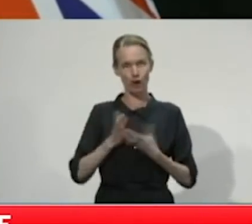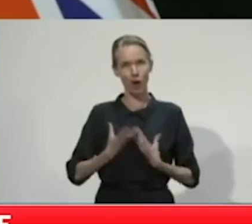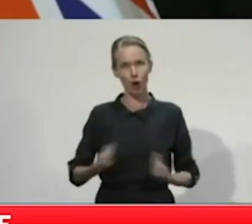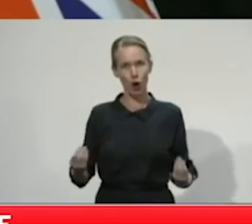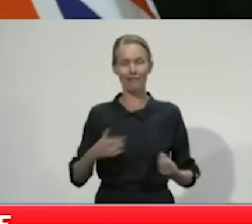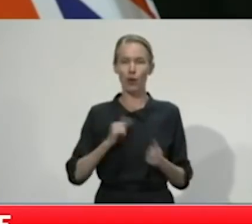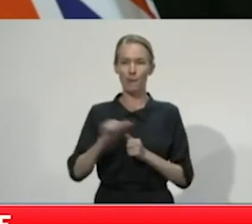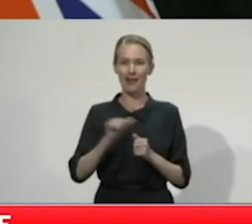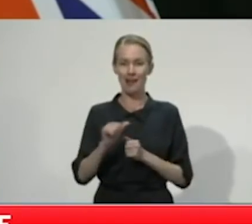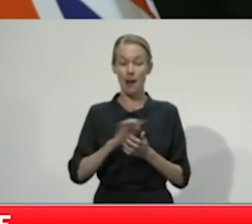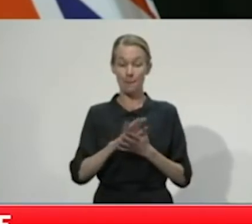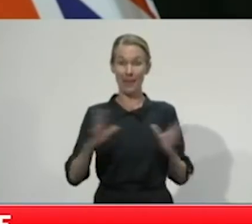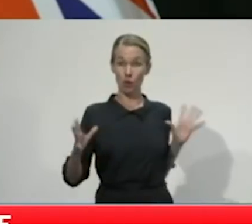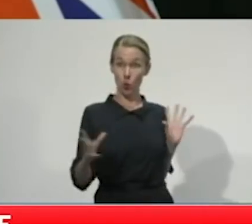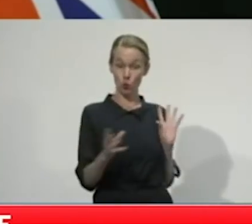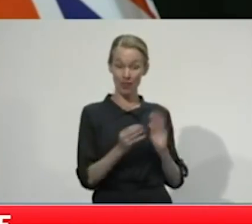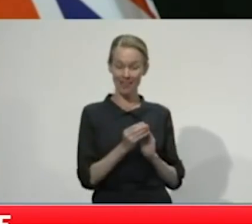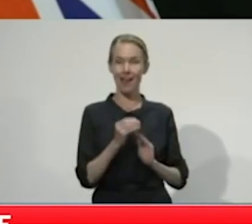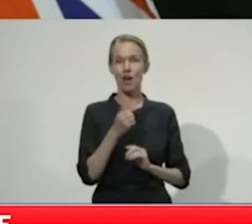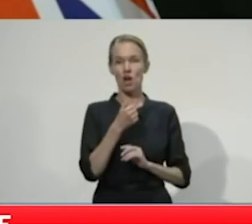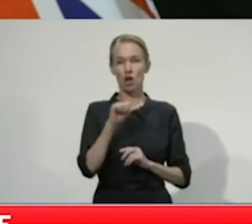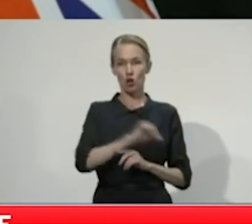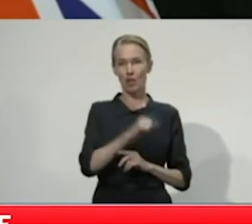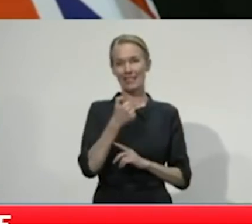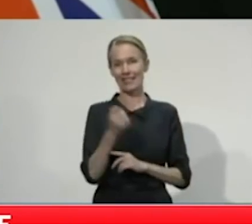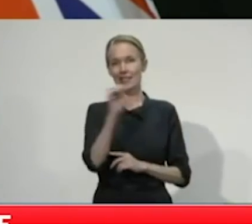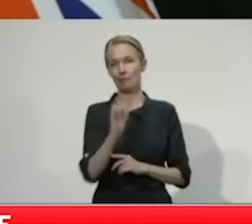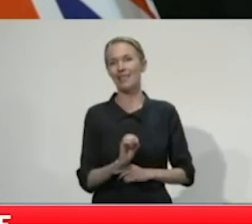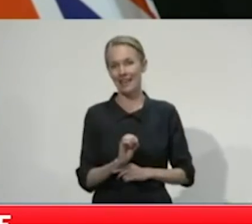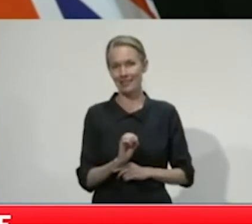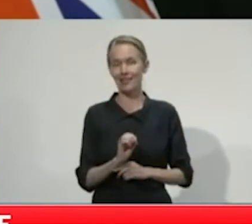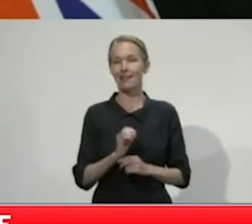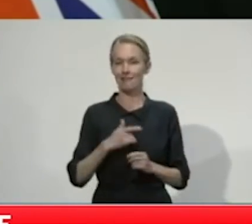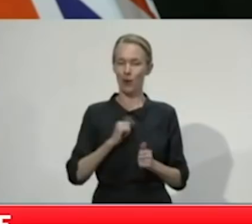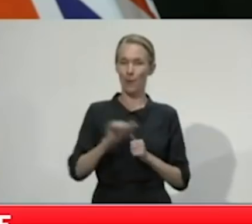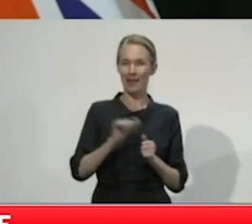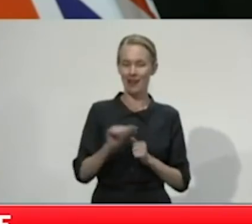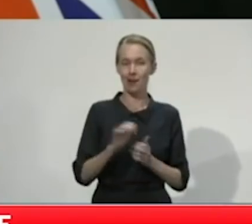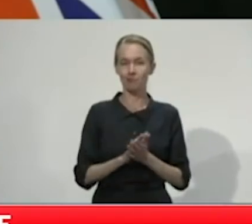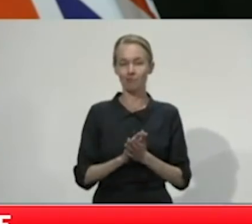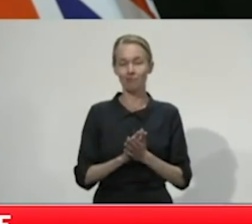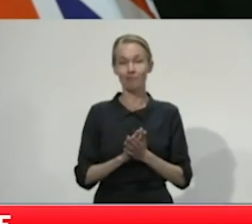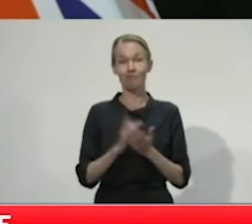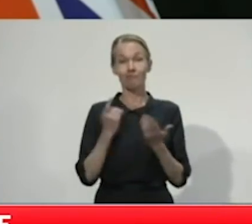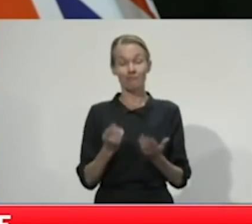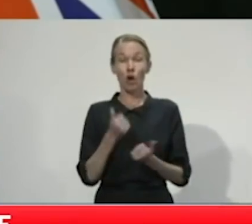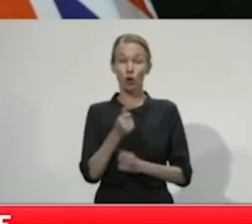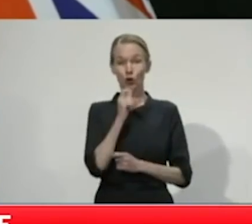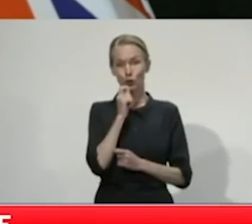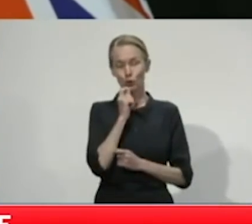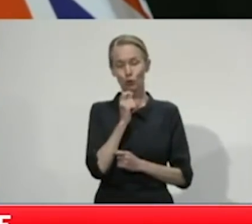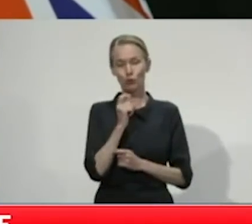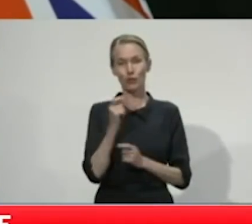is 96% of all confirmed and probable cases. I'm pleased to say there are no additional deaths to report, and we have just